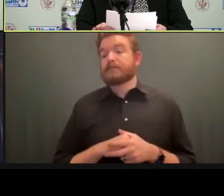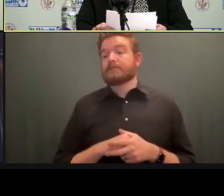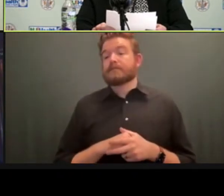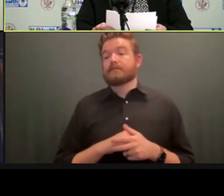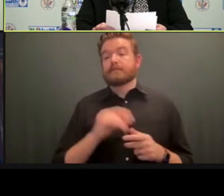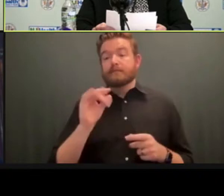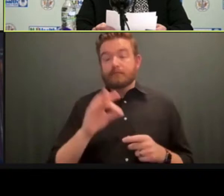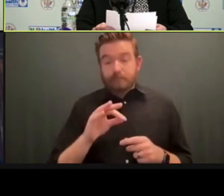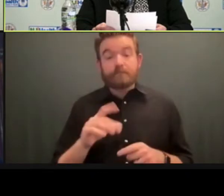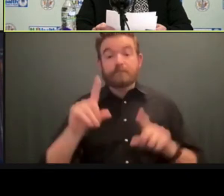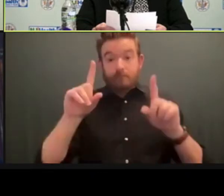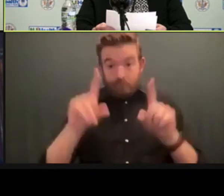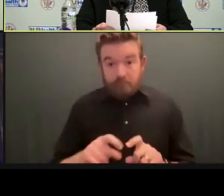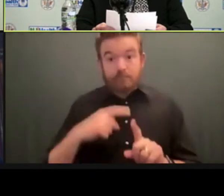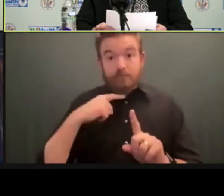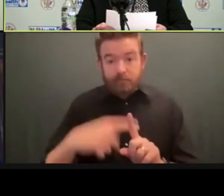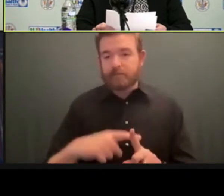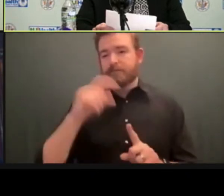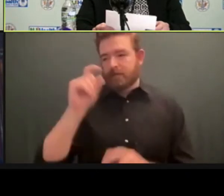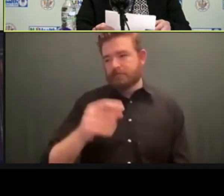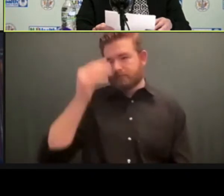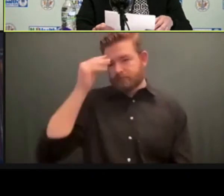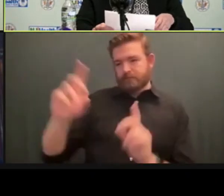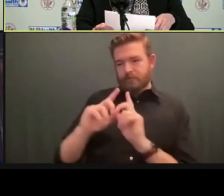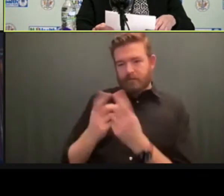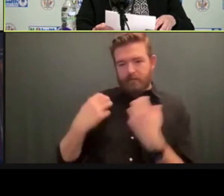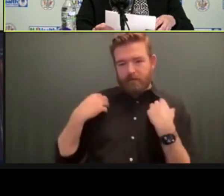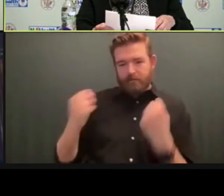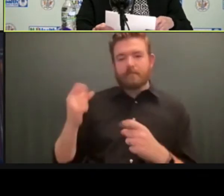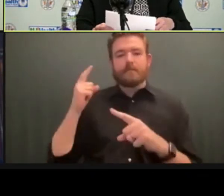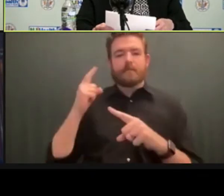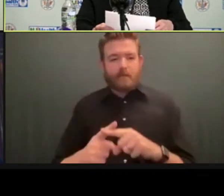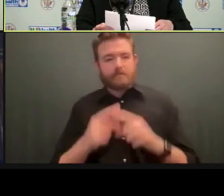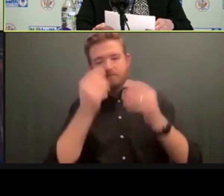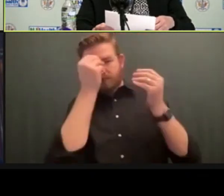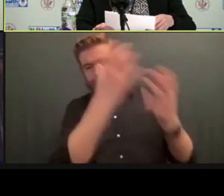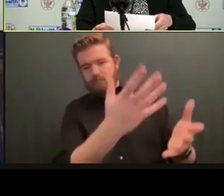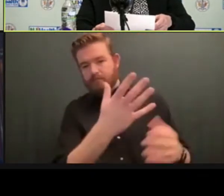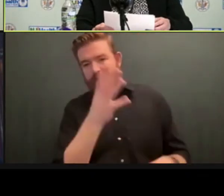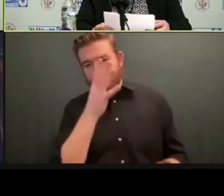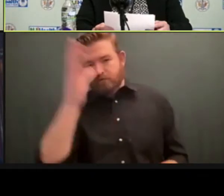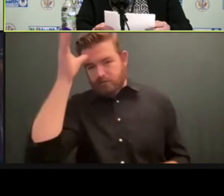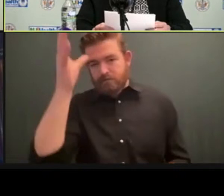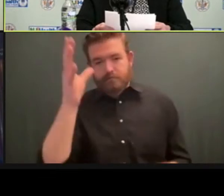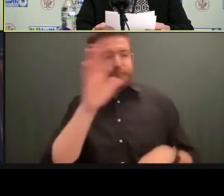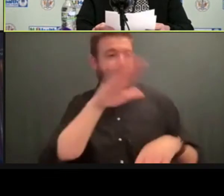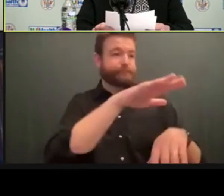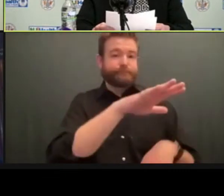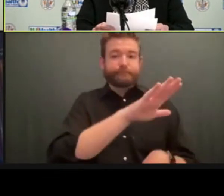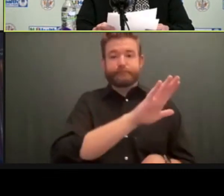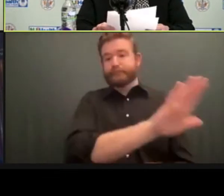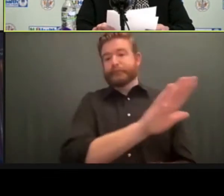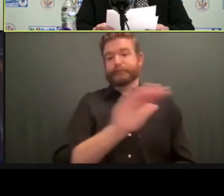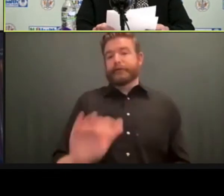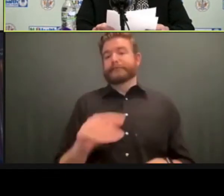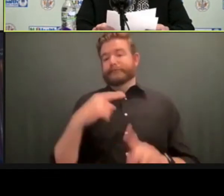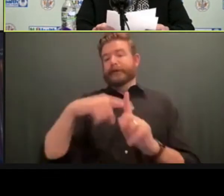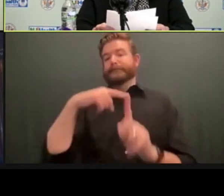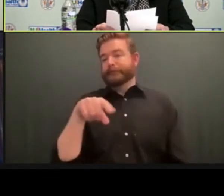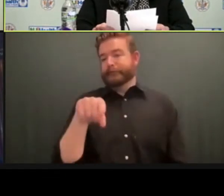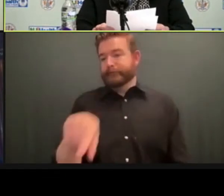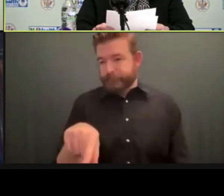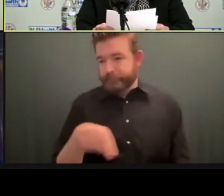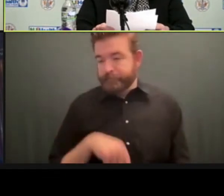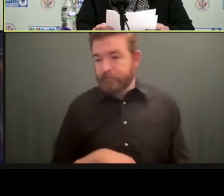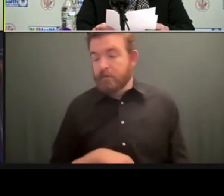to exposures that occur outside of school and in the community. We have also released